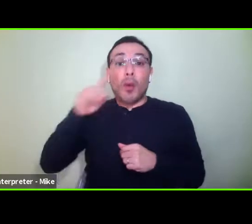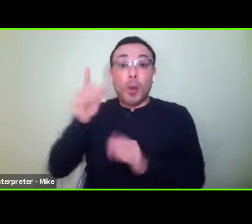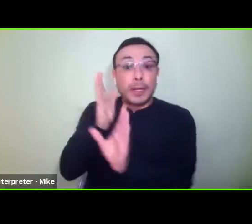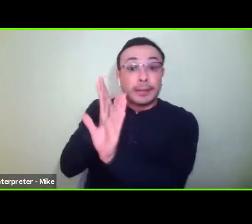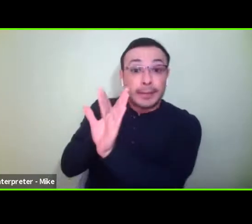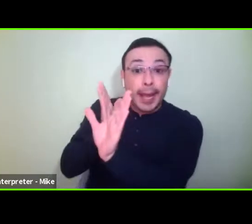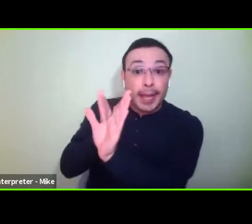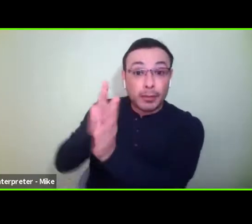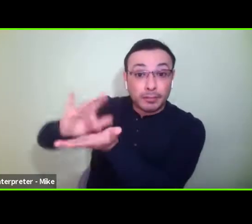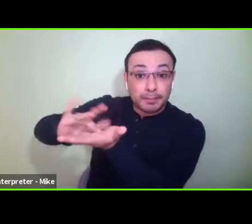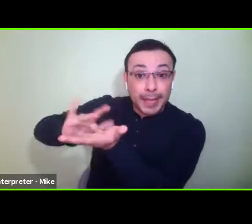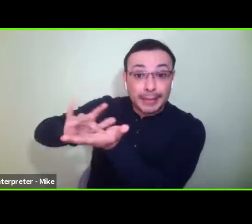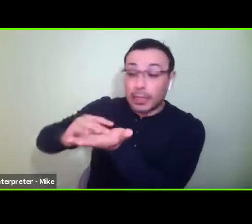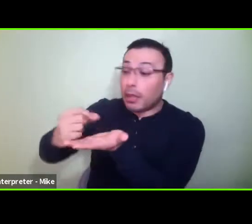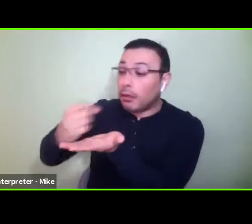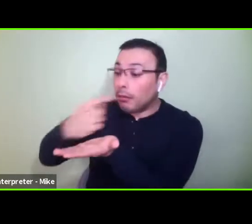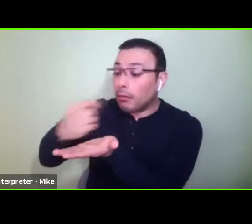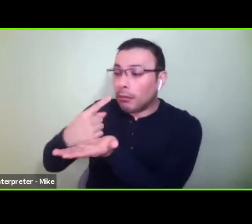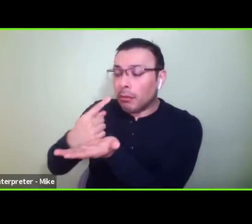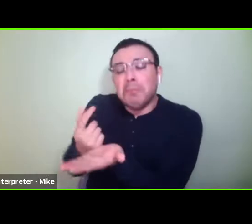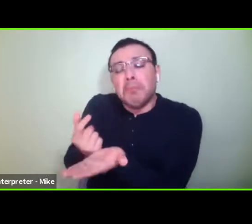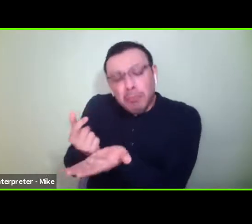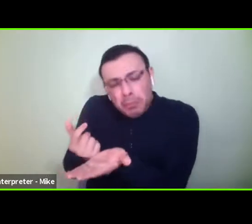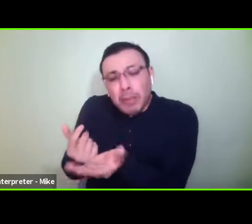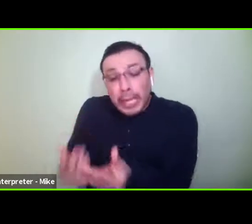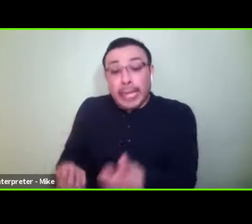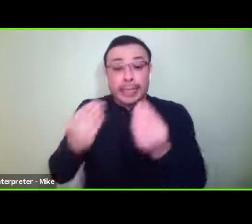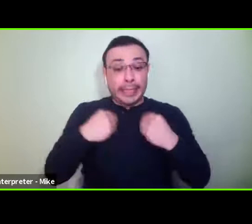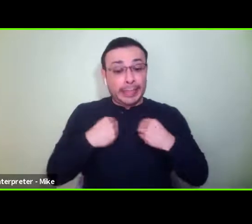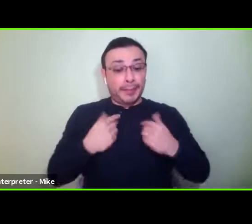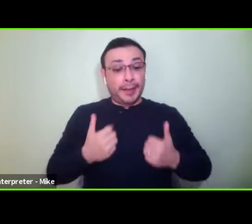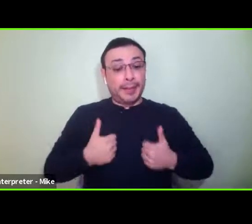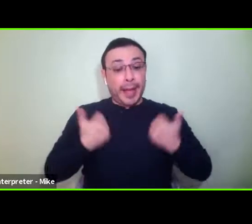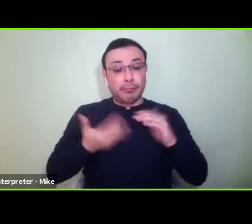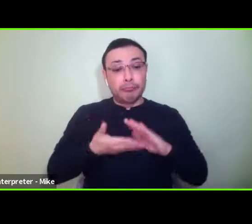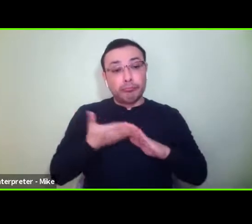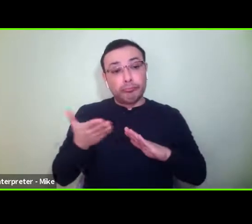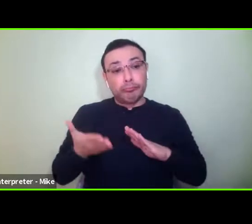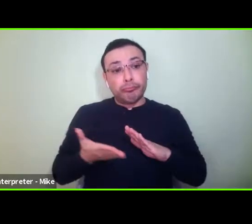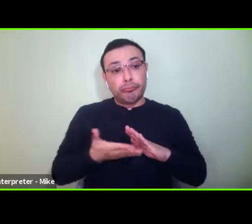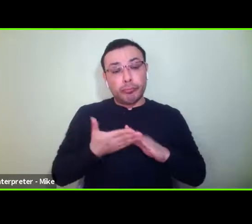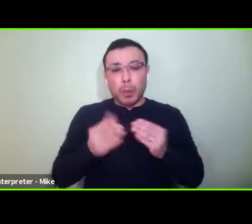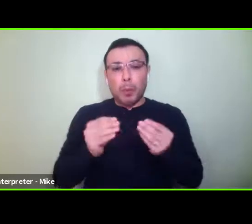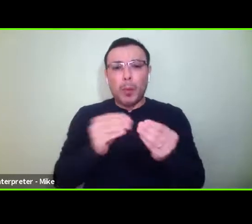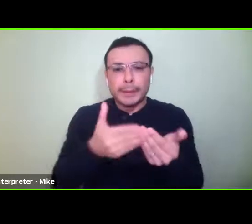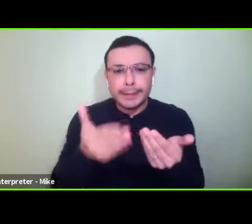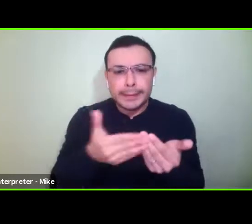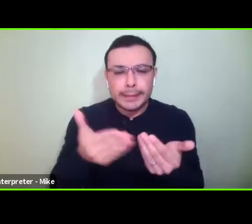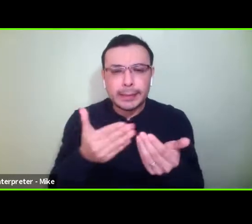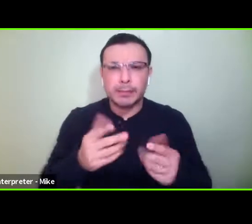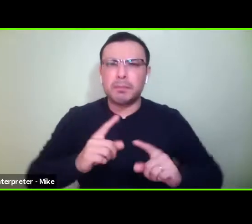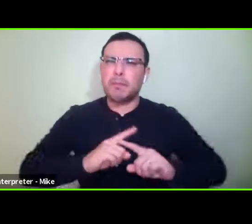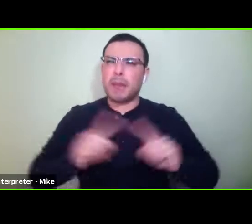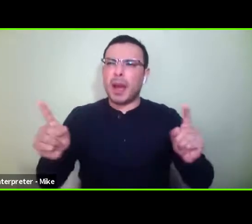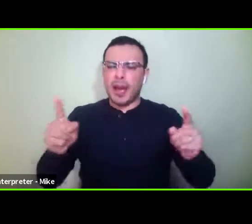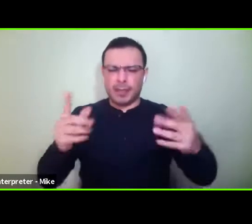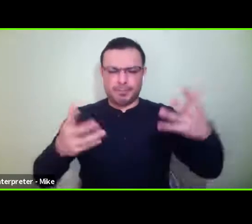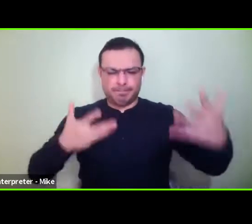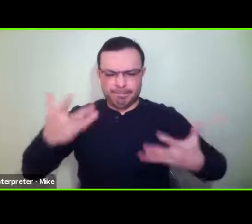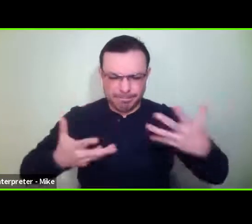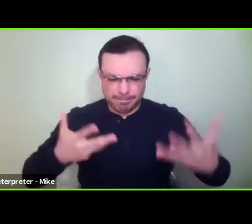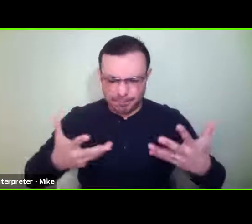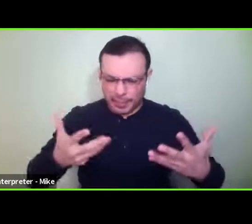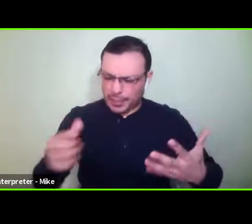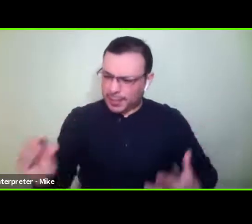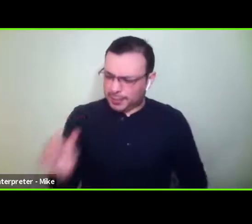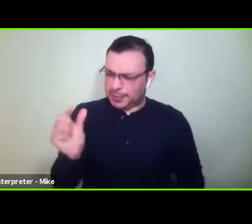it easier to just live, and thus our dilemma. We don't have adequate metaphors for what the literal pill means for us. Is